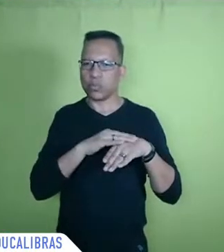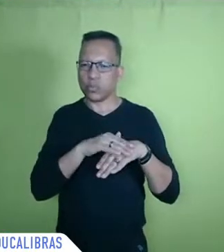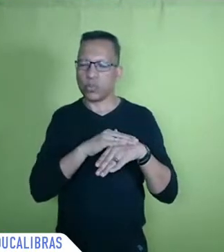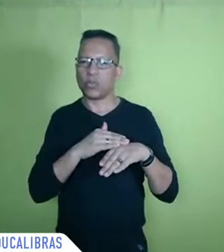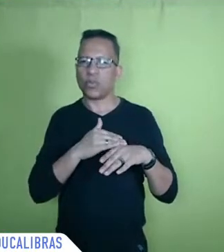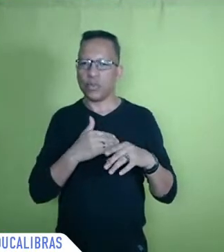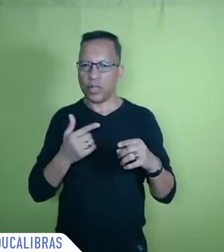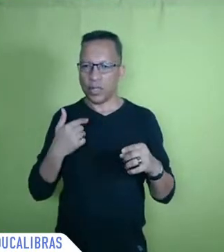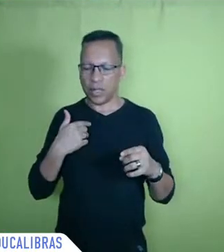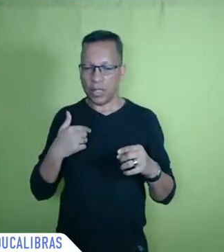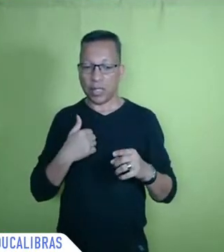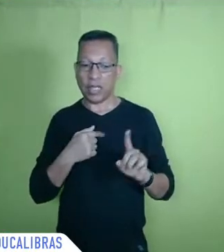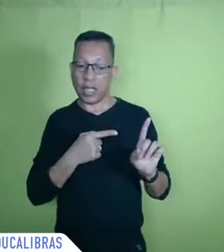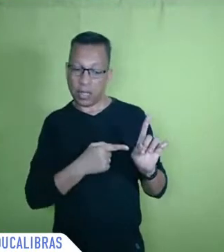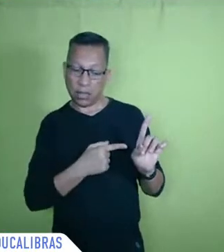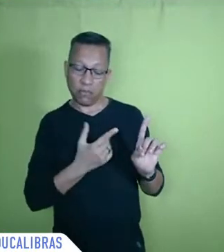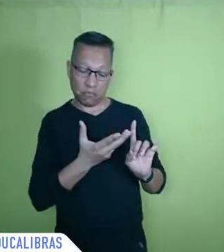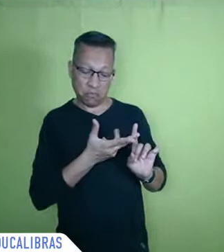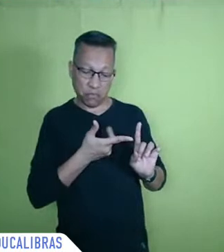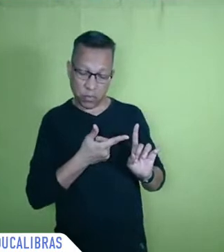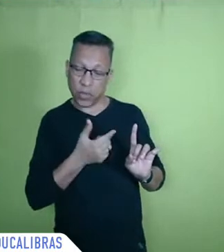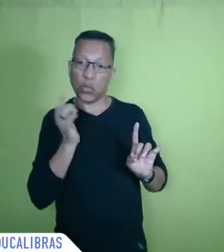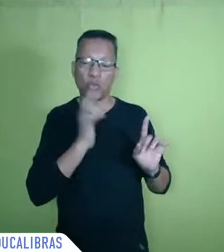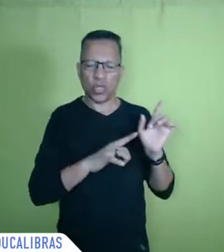and win.